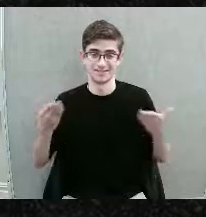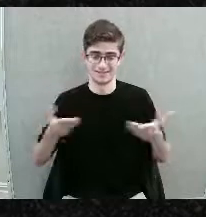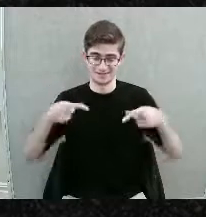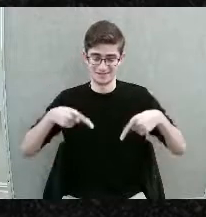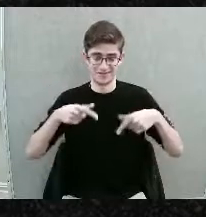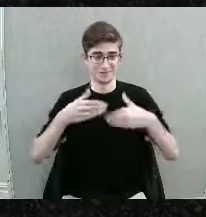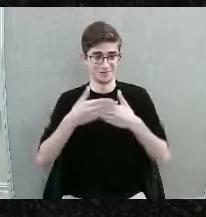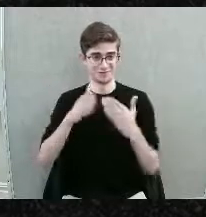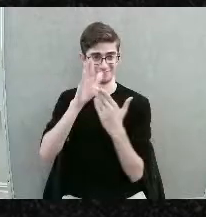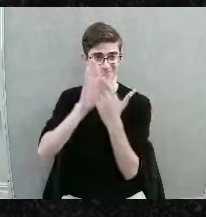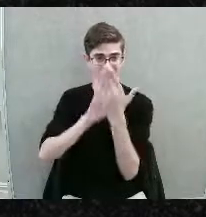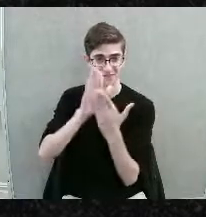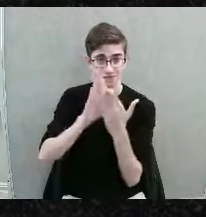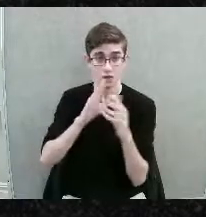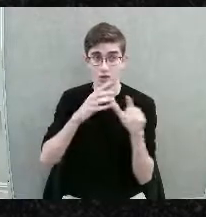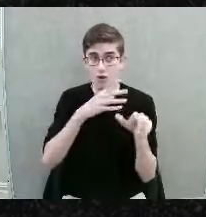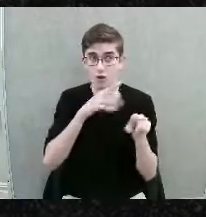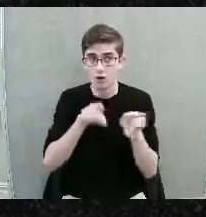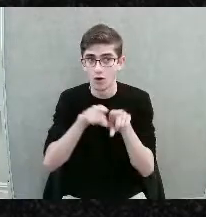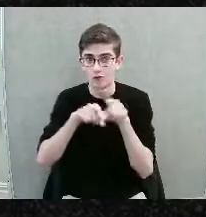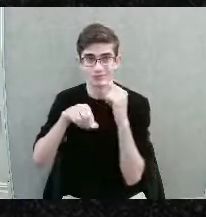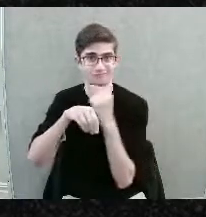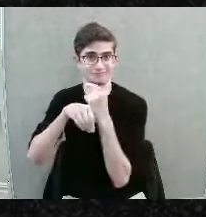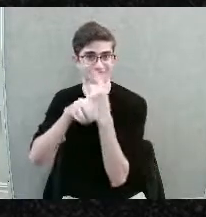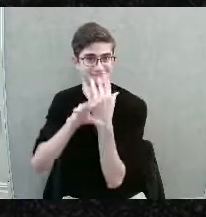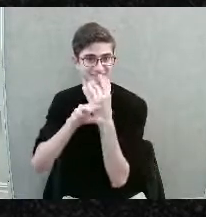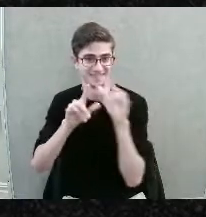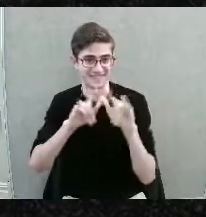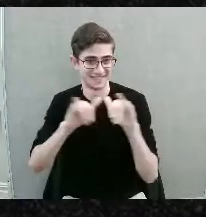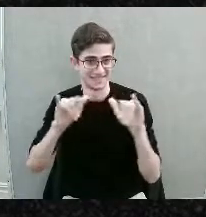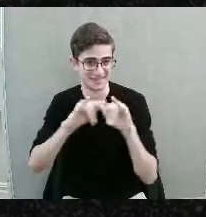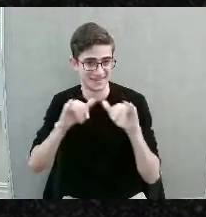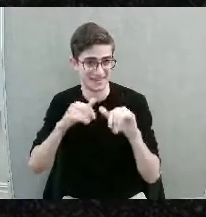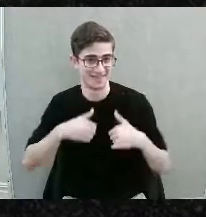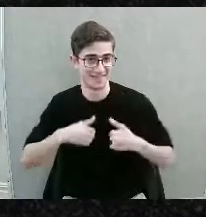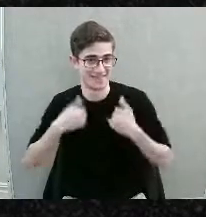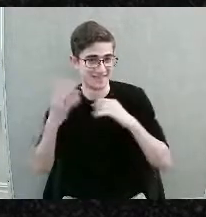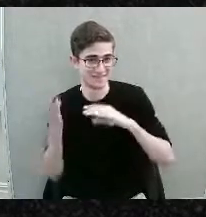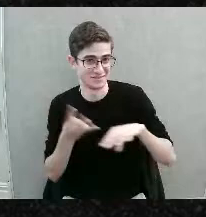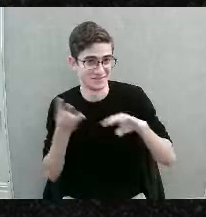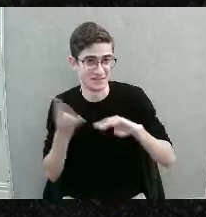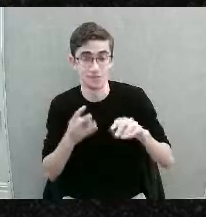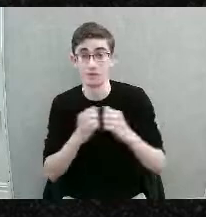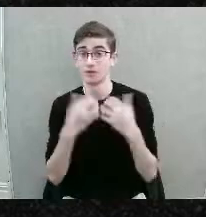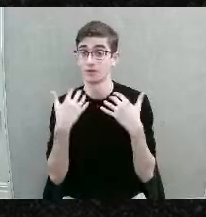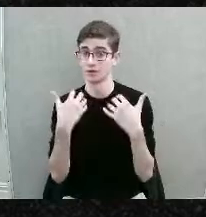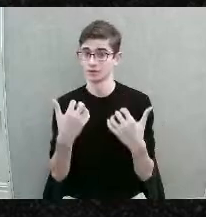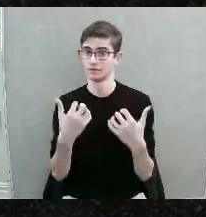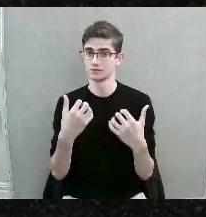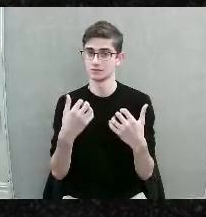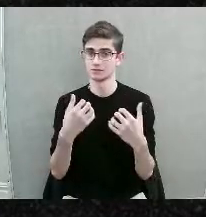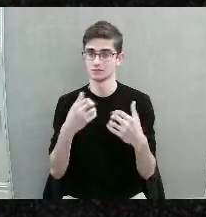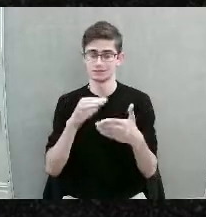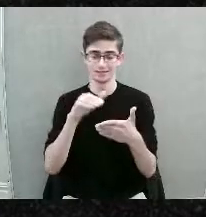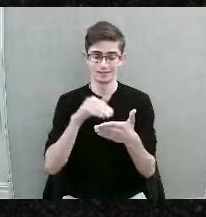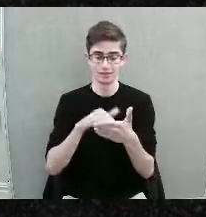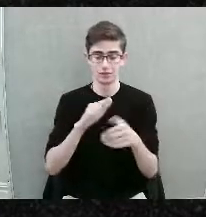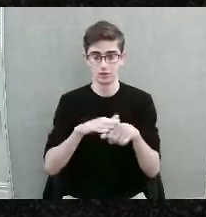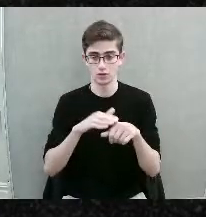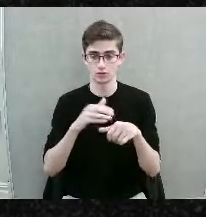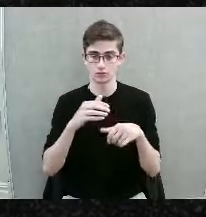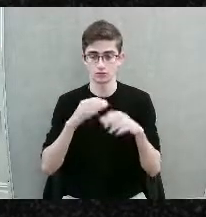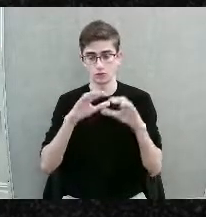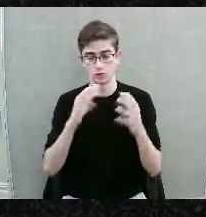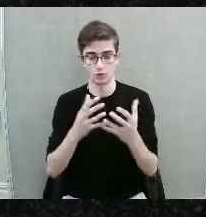room with you and to be live streaming at the same time with the audience that the center, under the leadership of